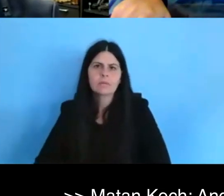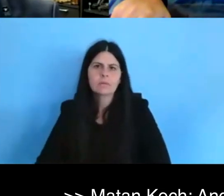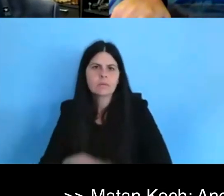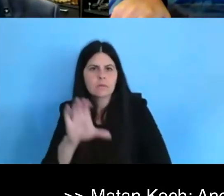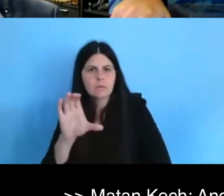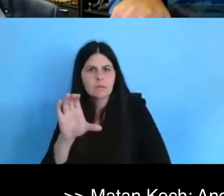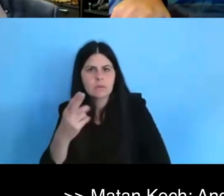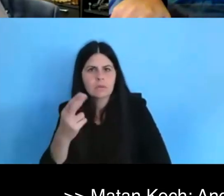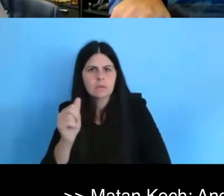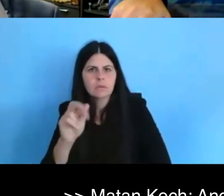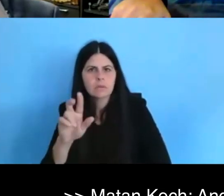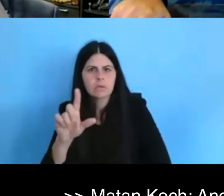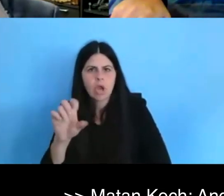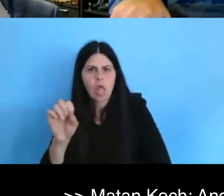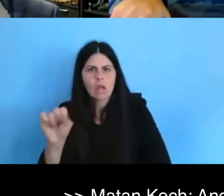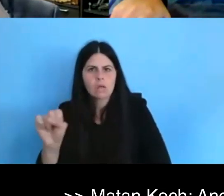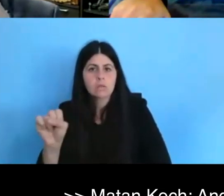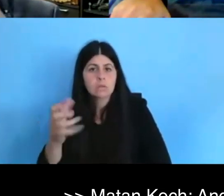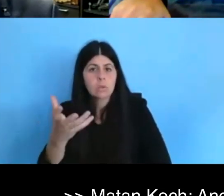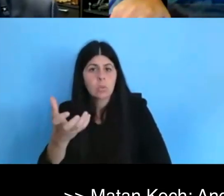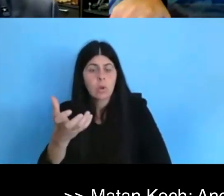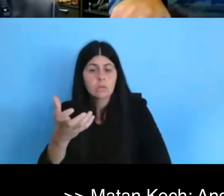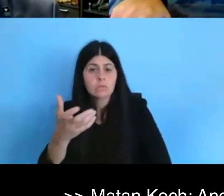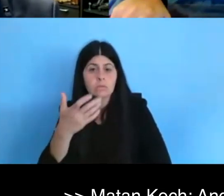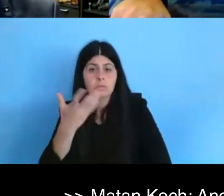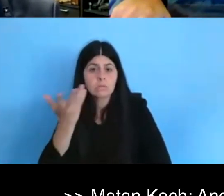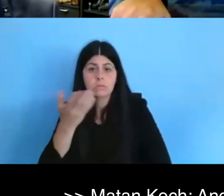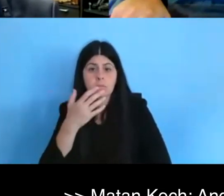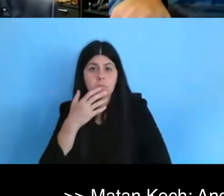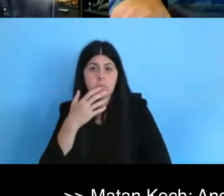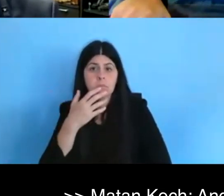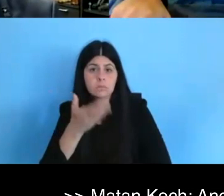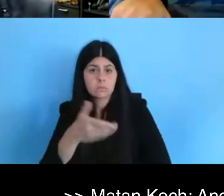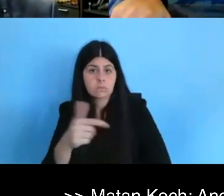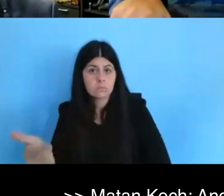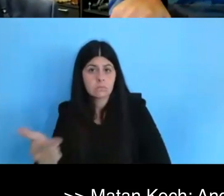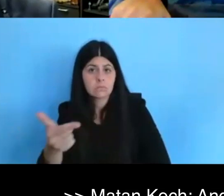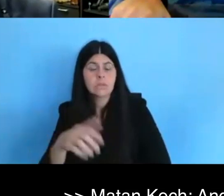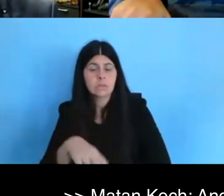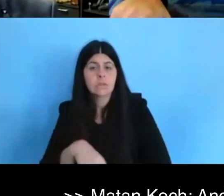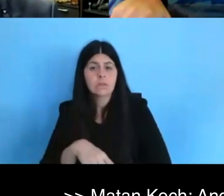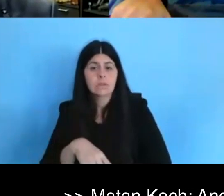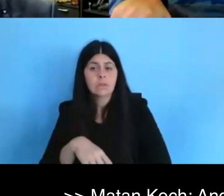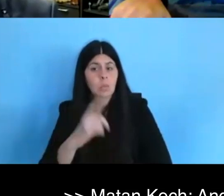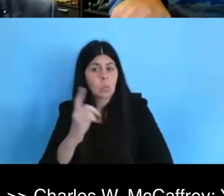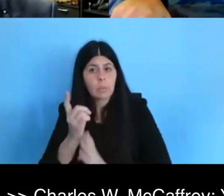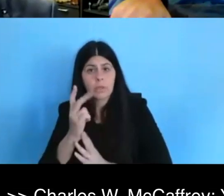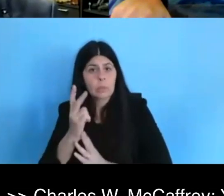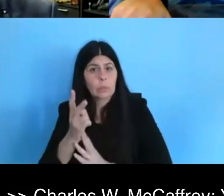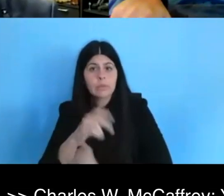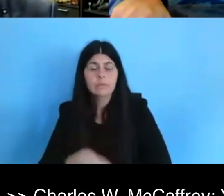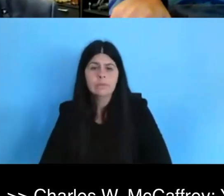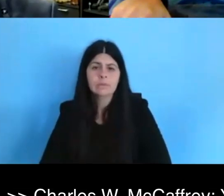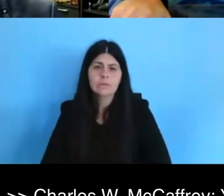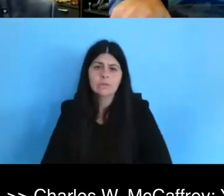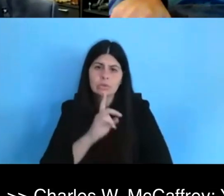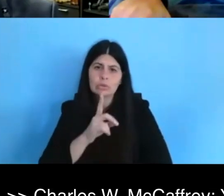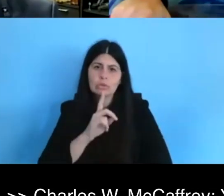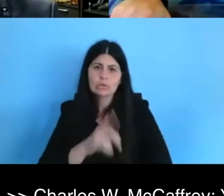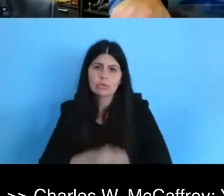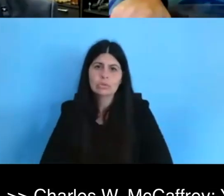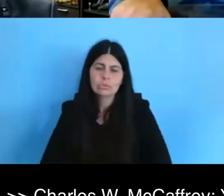Charles, want to give you the floor for a minute or two? Yeah, absolutely.